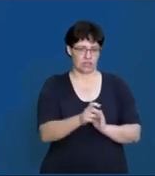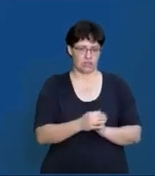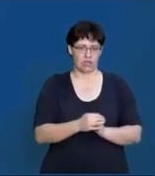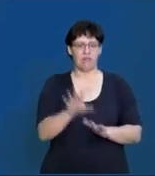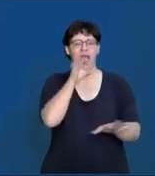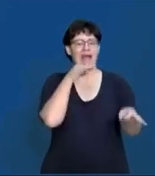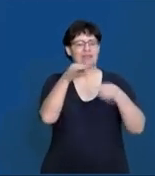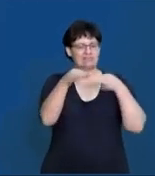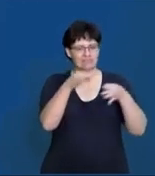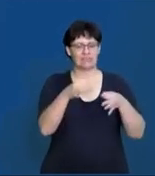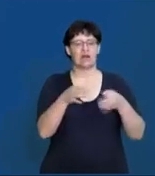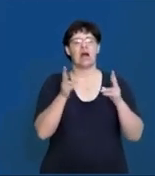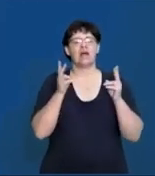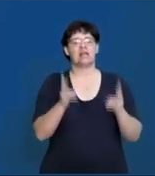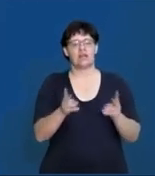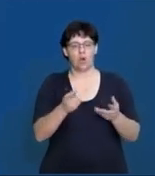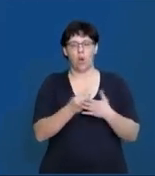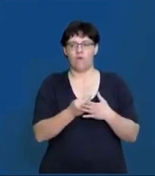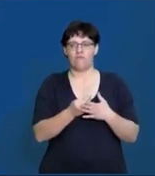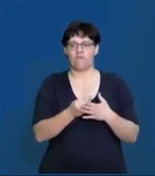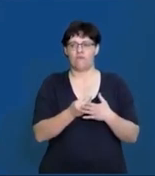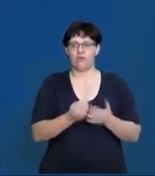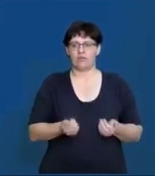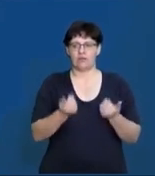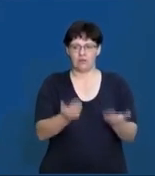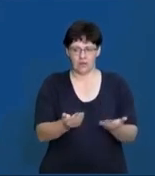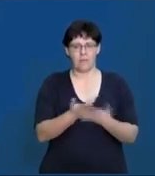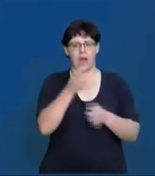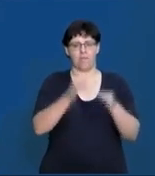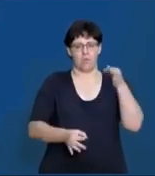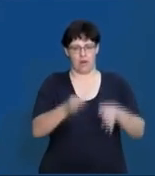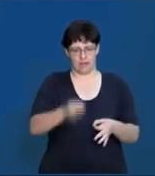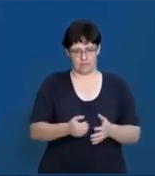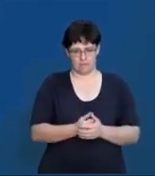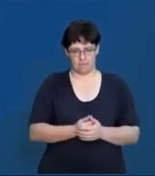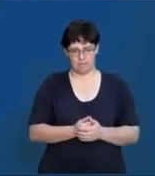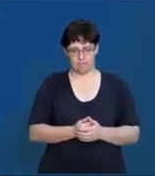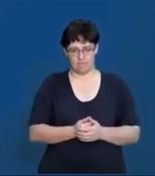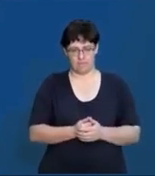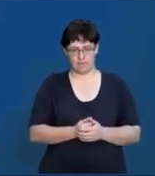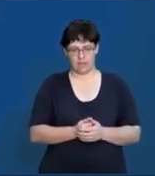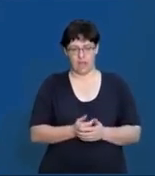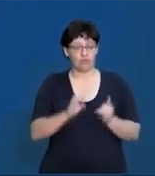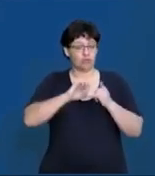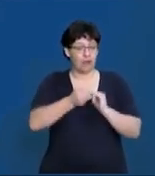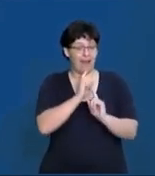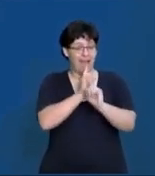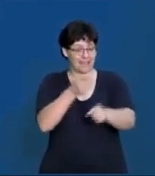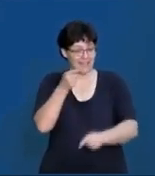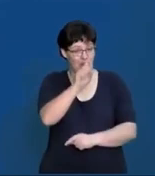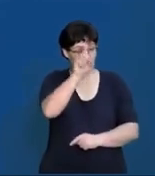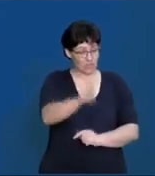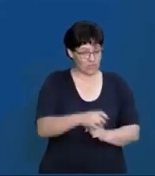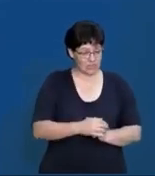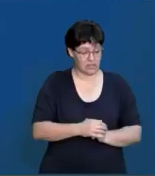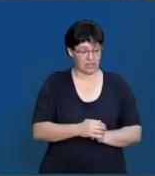an example of a question. Describe the nature of a product produced by a monopoly. Right, when you are